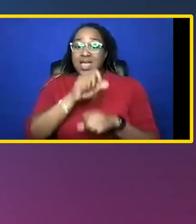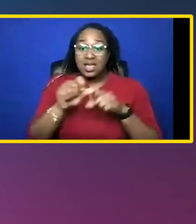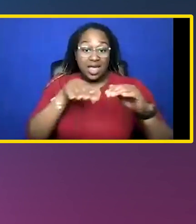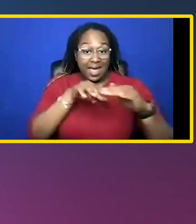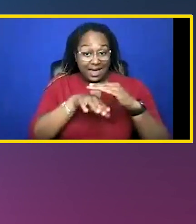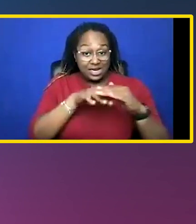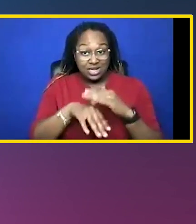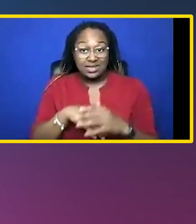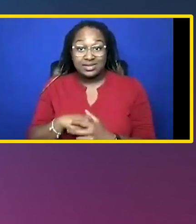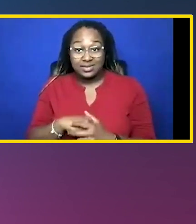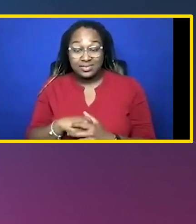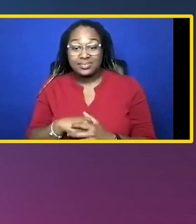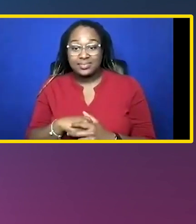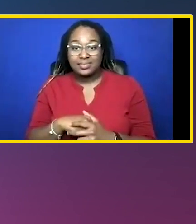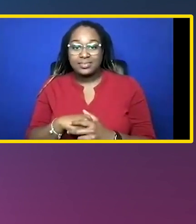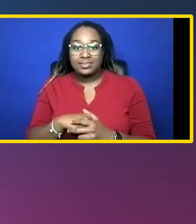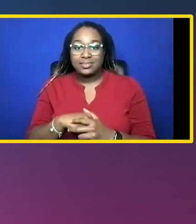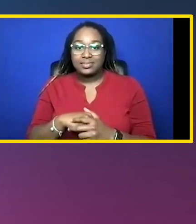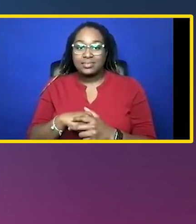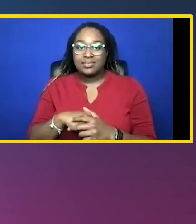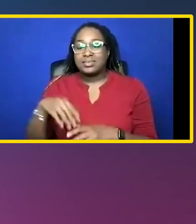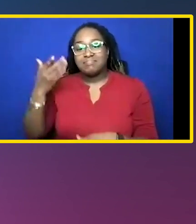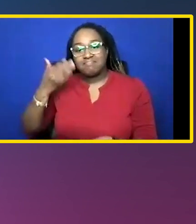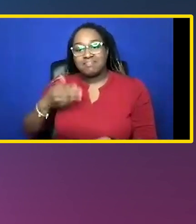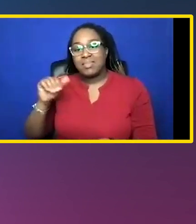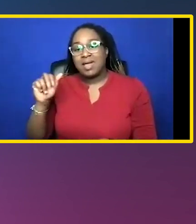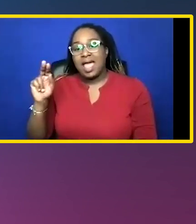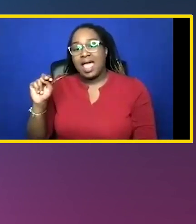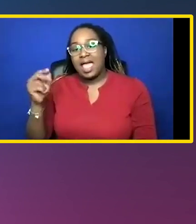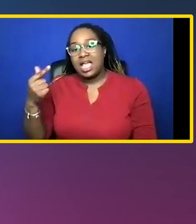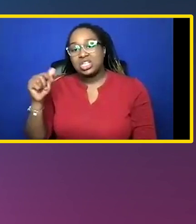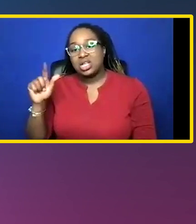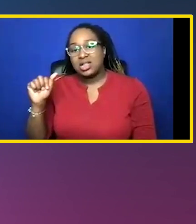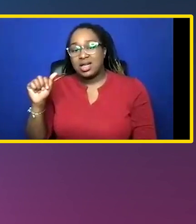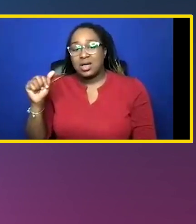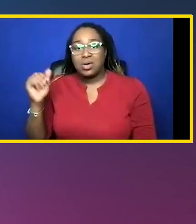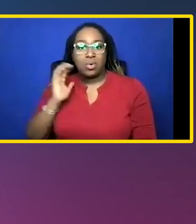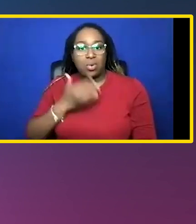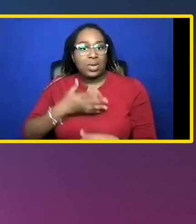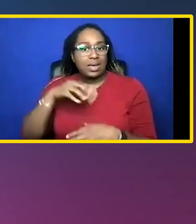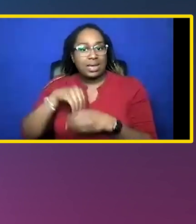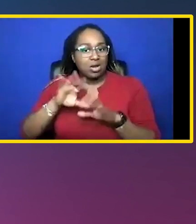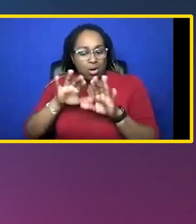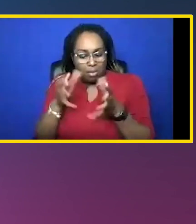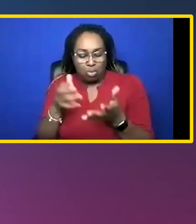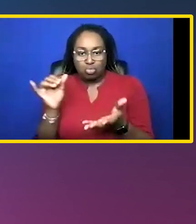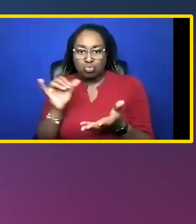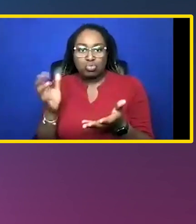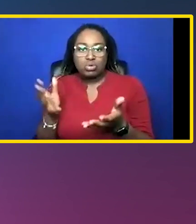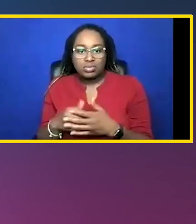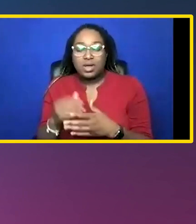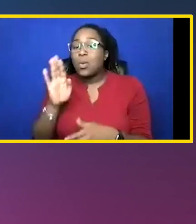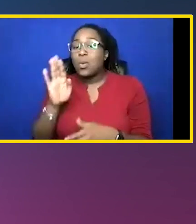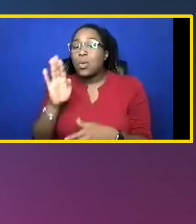it? Well, I mean, Angela's speaking here. I mean, we get in our bubbles too. I mean, people, look, I'll